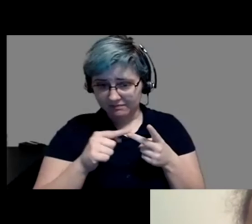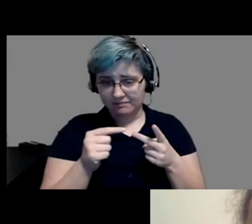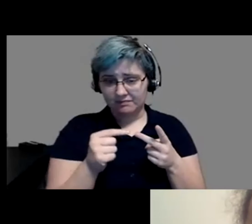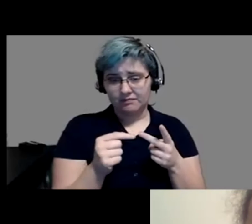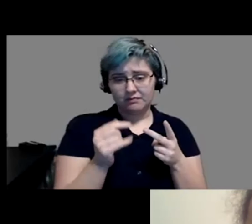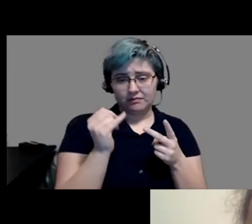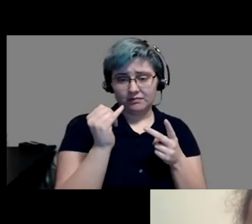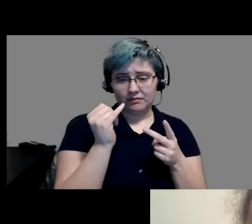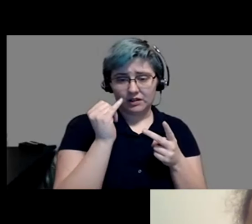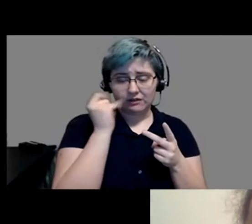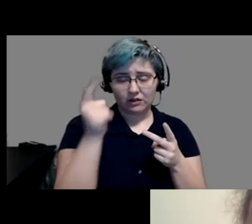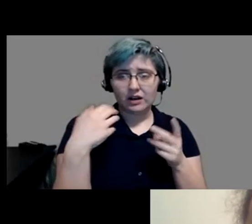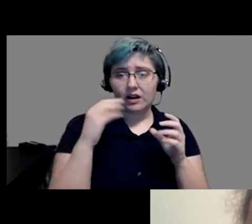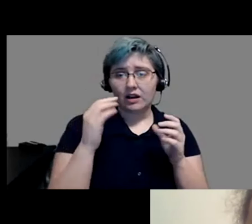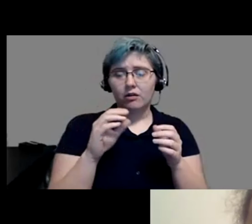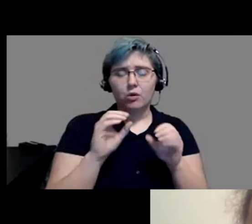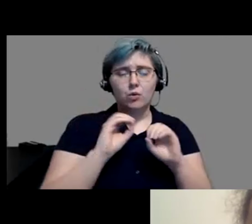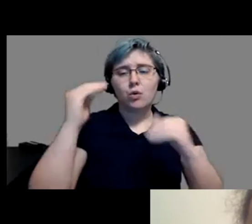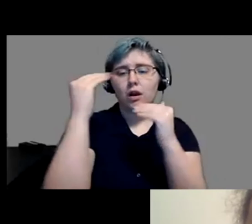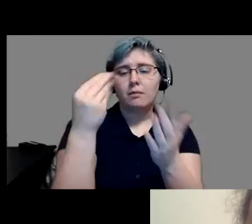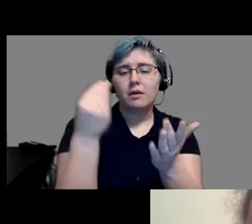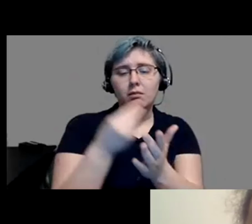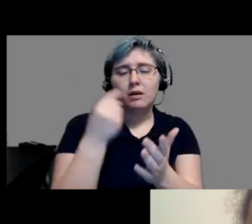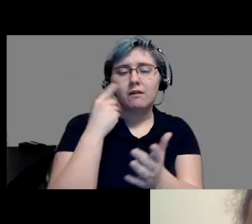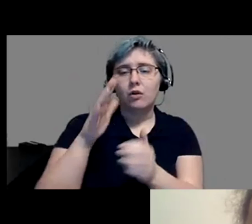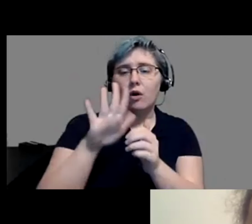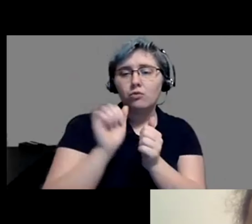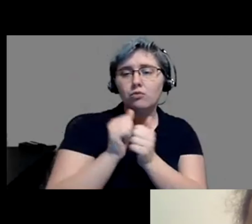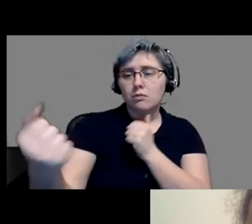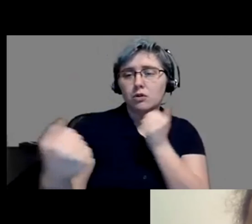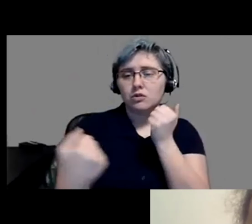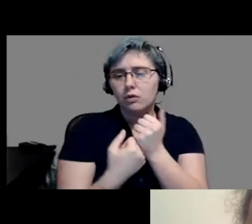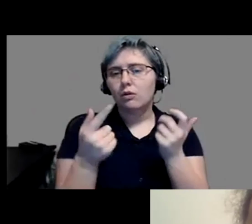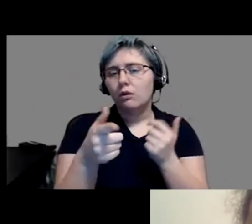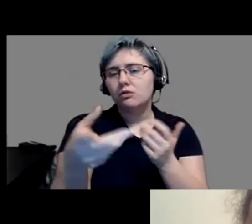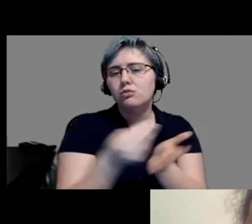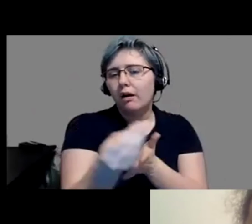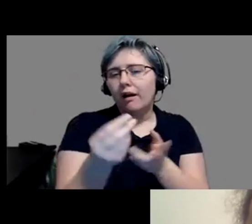an unlimited budget for remote supports, what were some of the things that you would get for yourself?